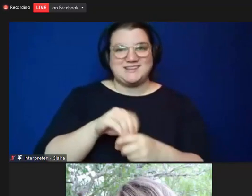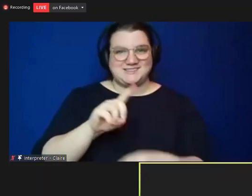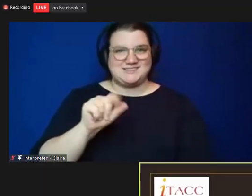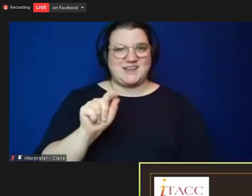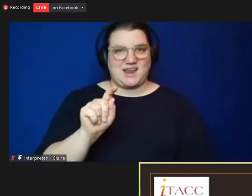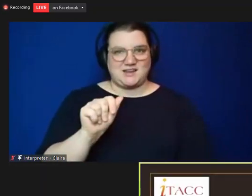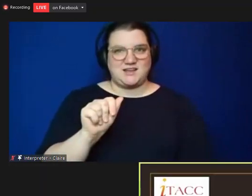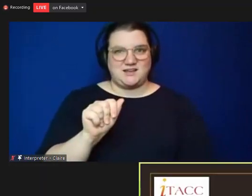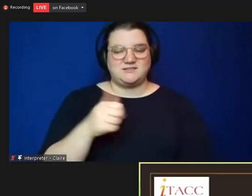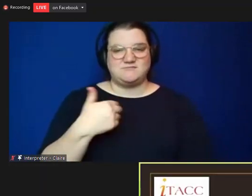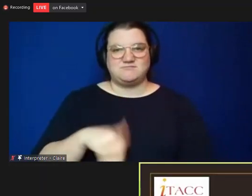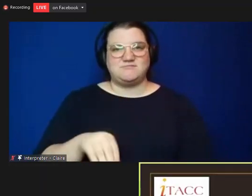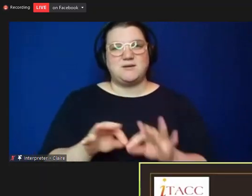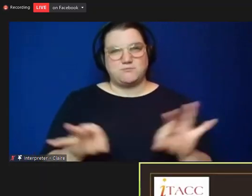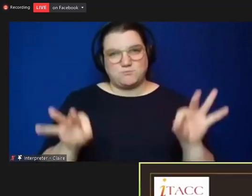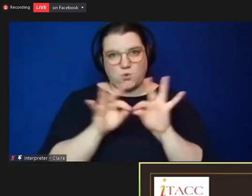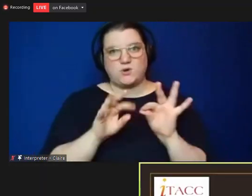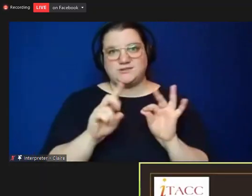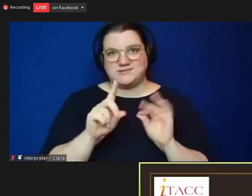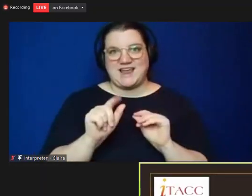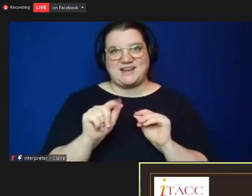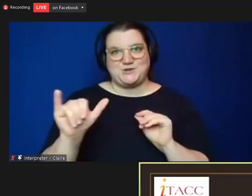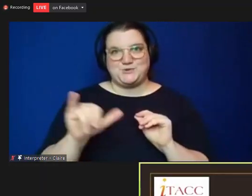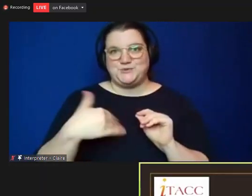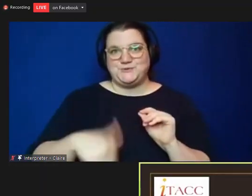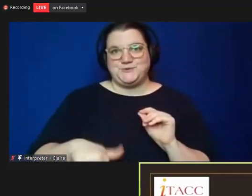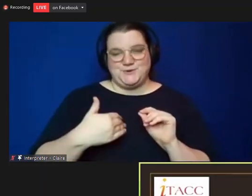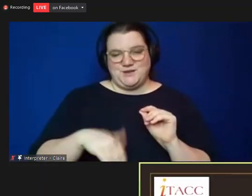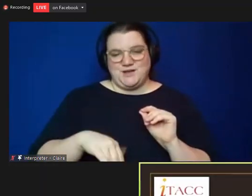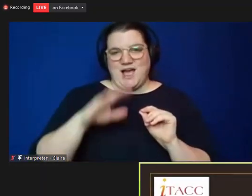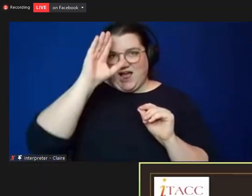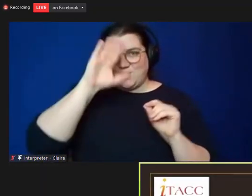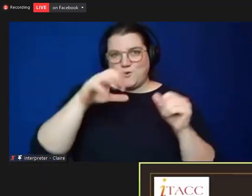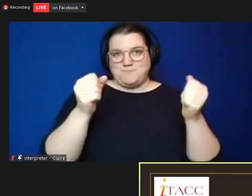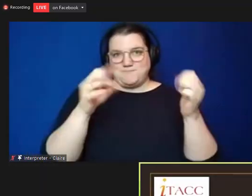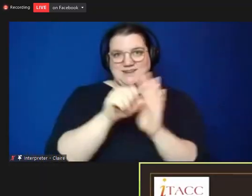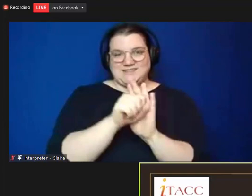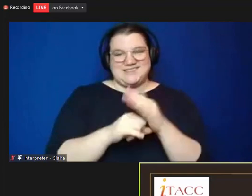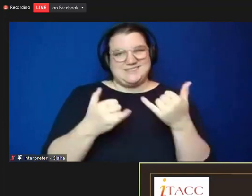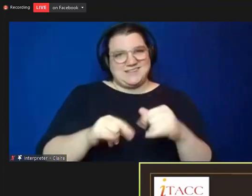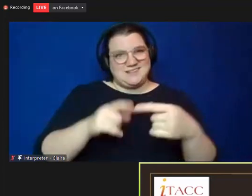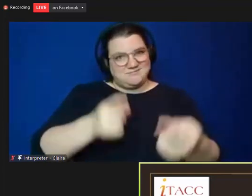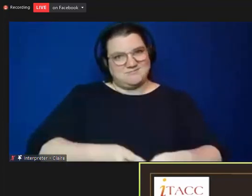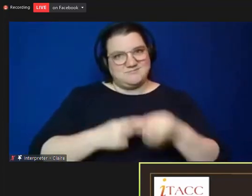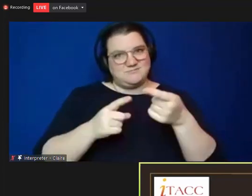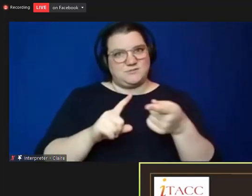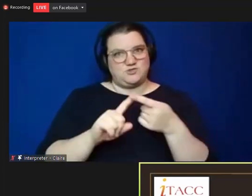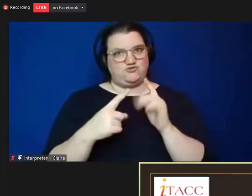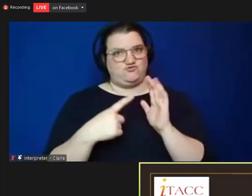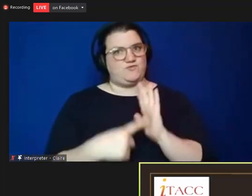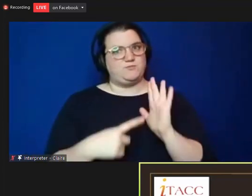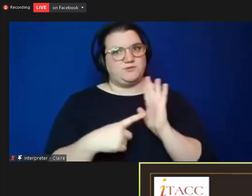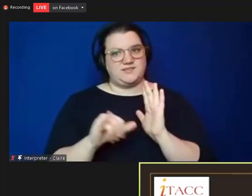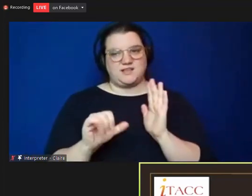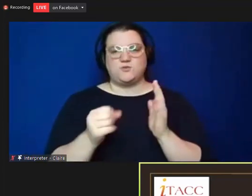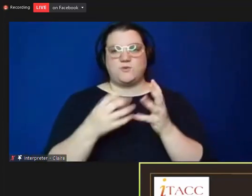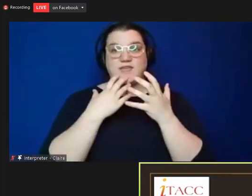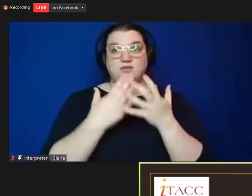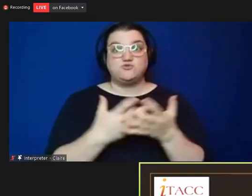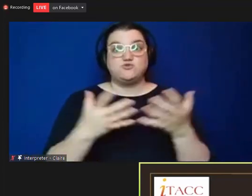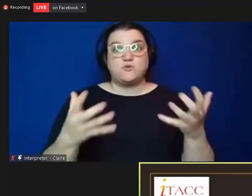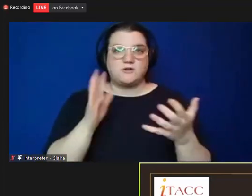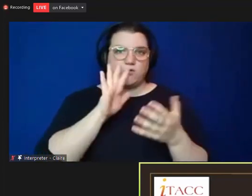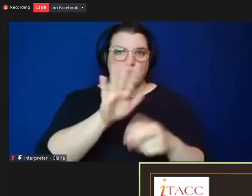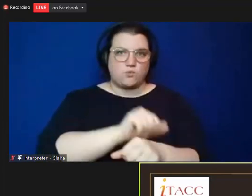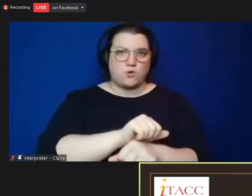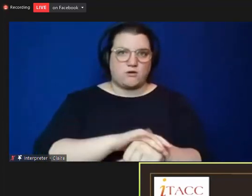and such important data. That's something that I know a lot of states still struggle with, is that representation. So thank you so much for your work on that.